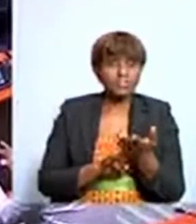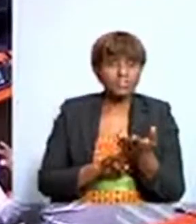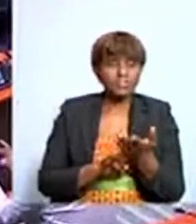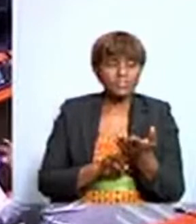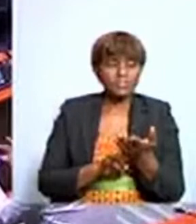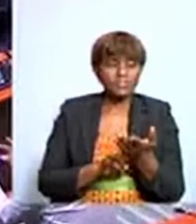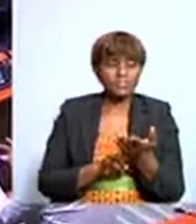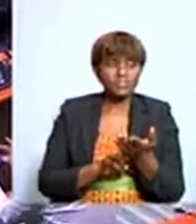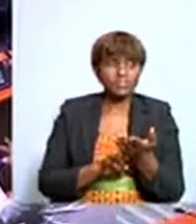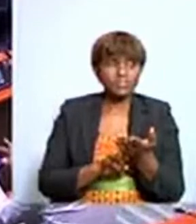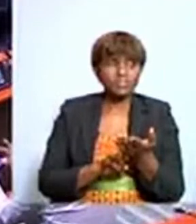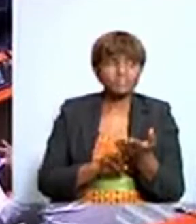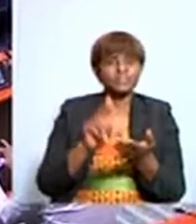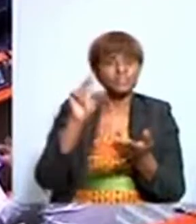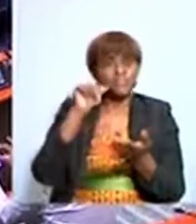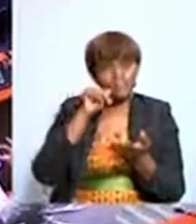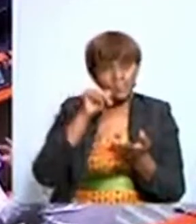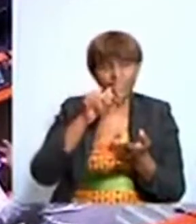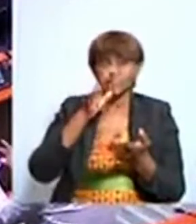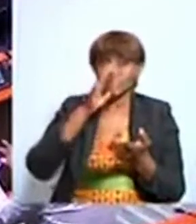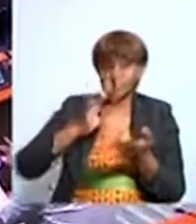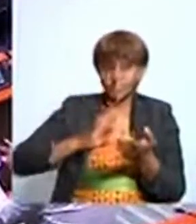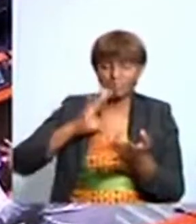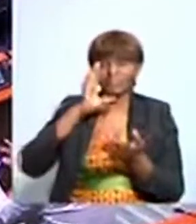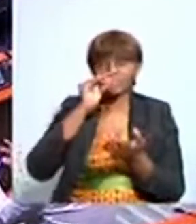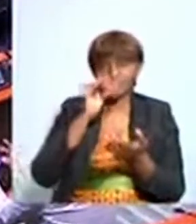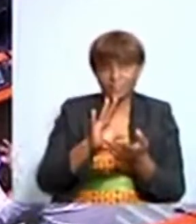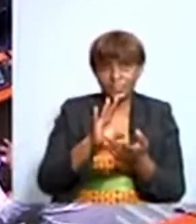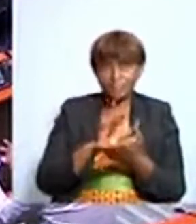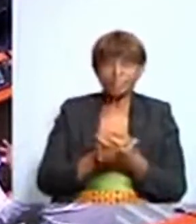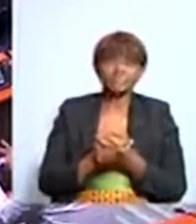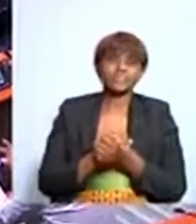The report may be considered tomorrow, Madam Speaker.